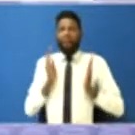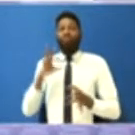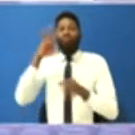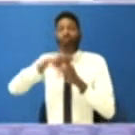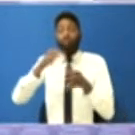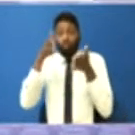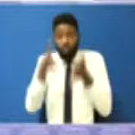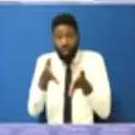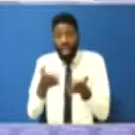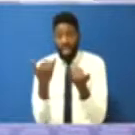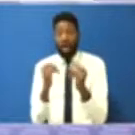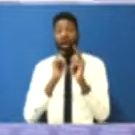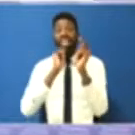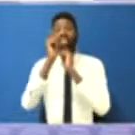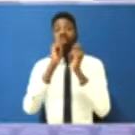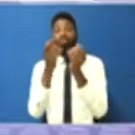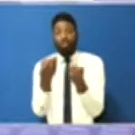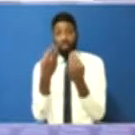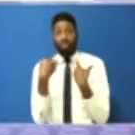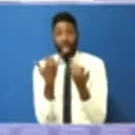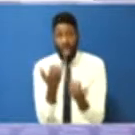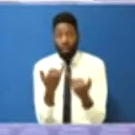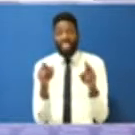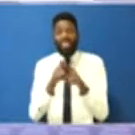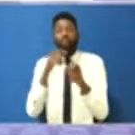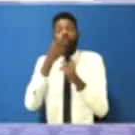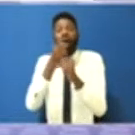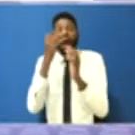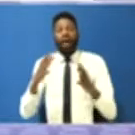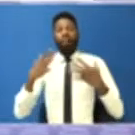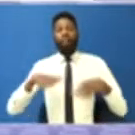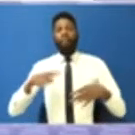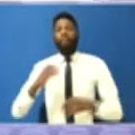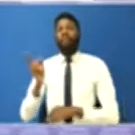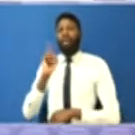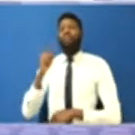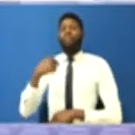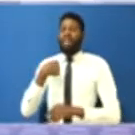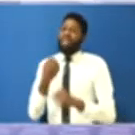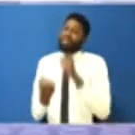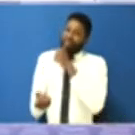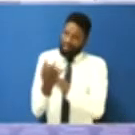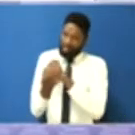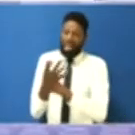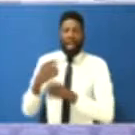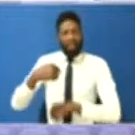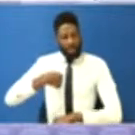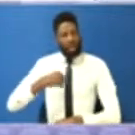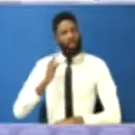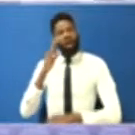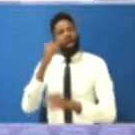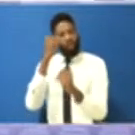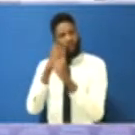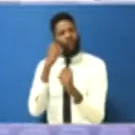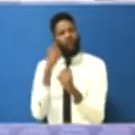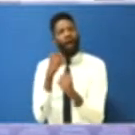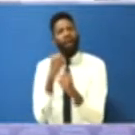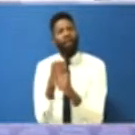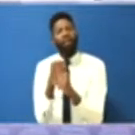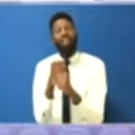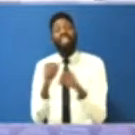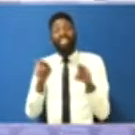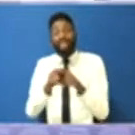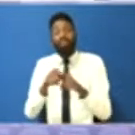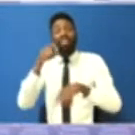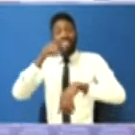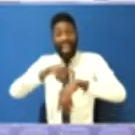interview kamen fanikazi nairobi nanawa lesa nitawat faniyakazi nabada miakami willie me